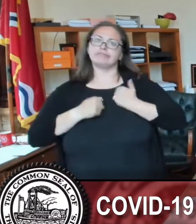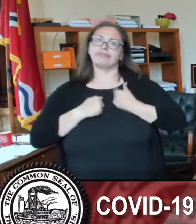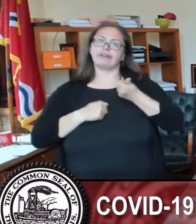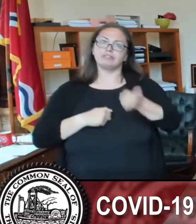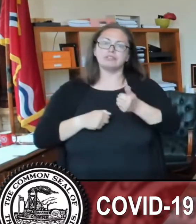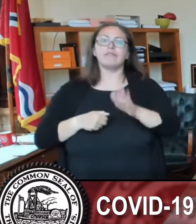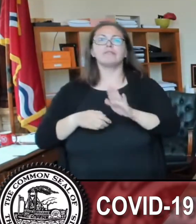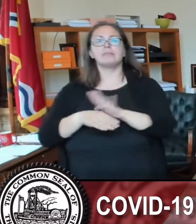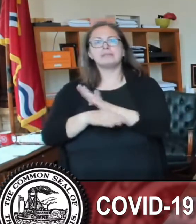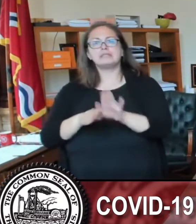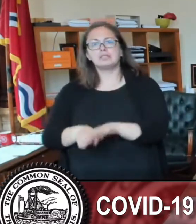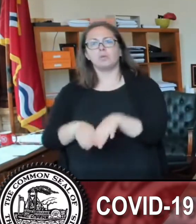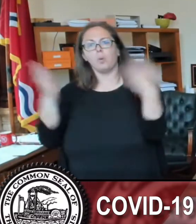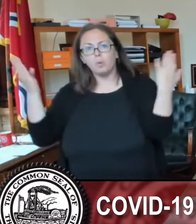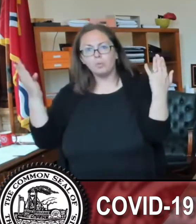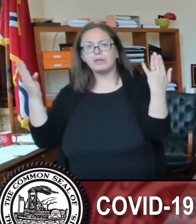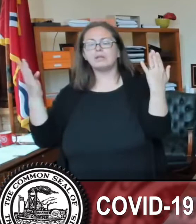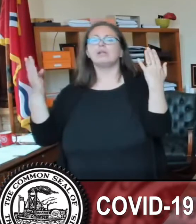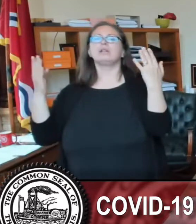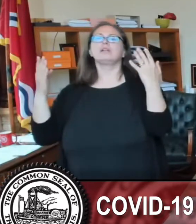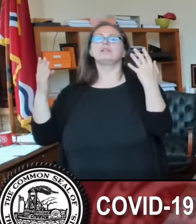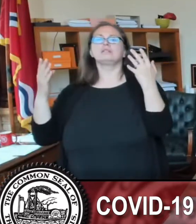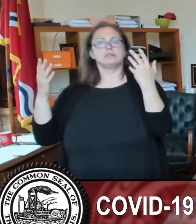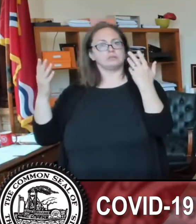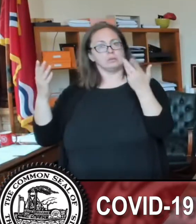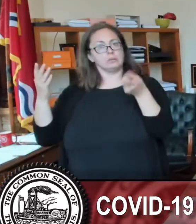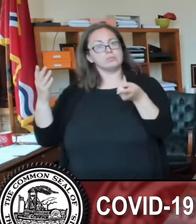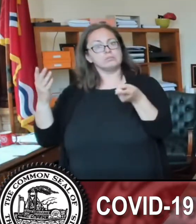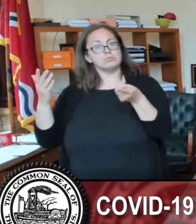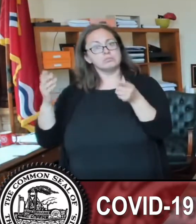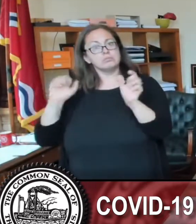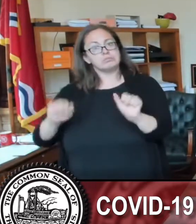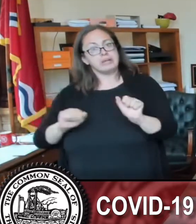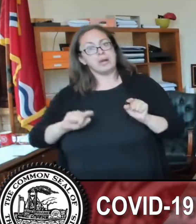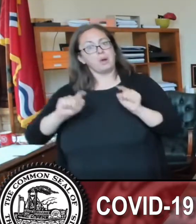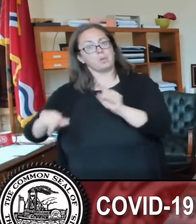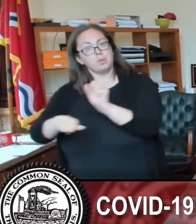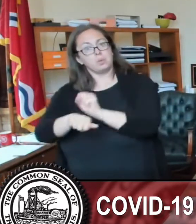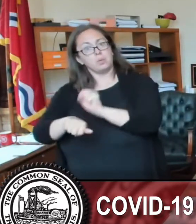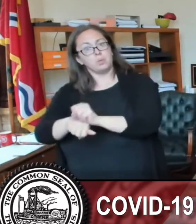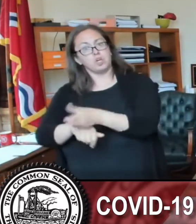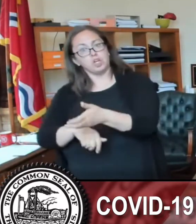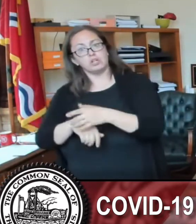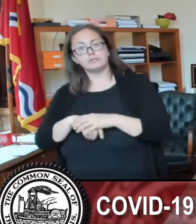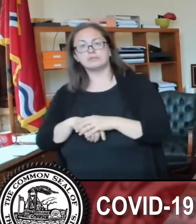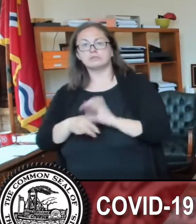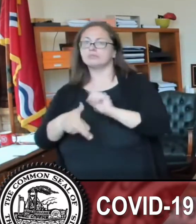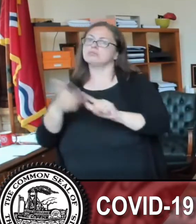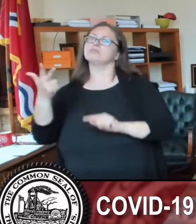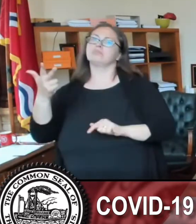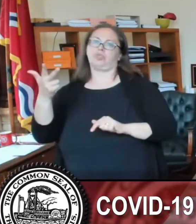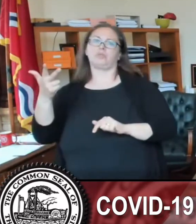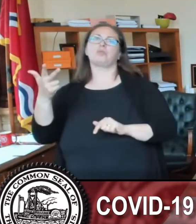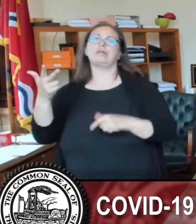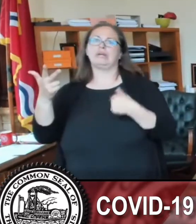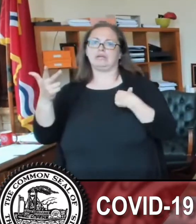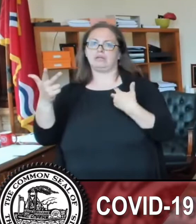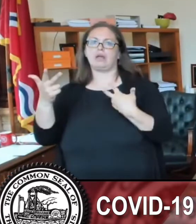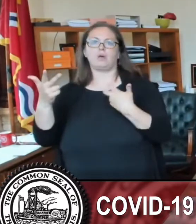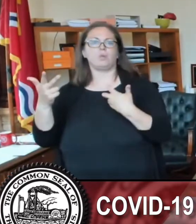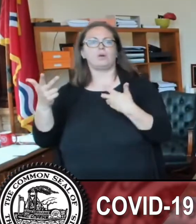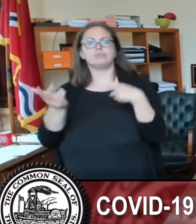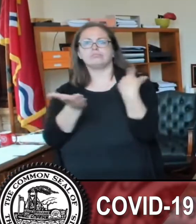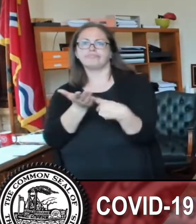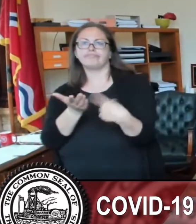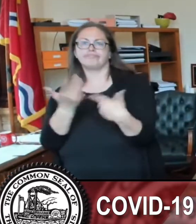open, and so that you'll all be at work. So that's 3 big things that I wanted to chat